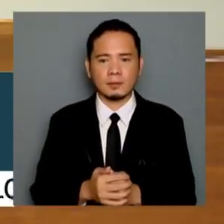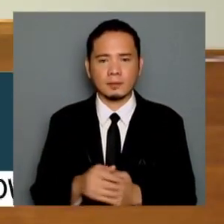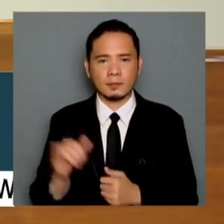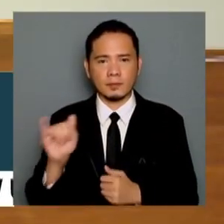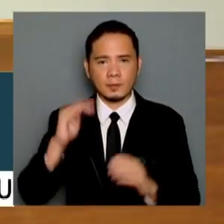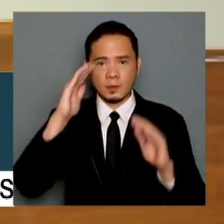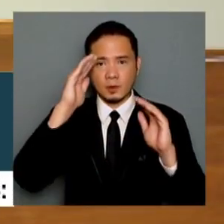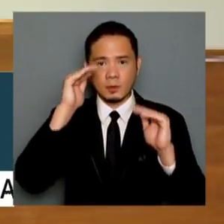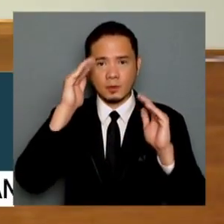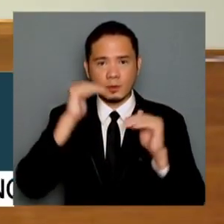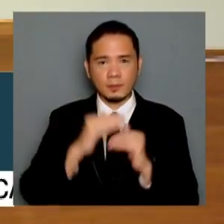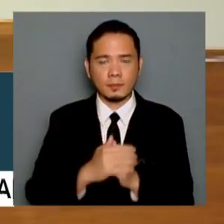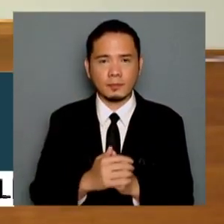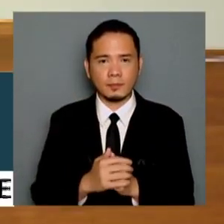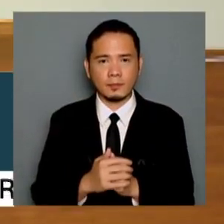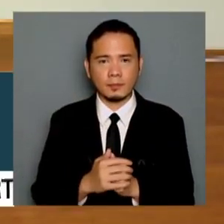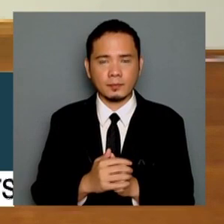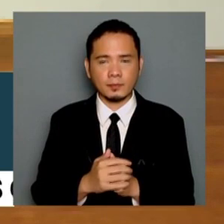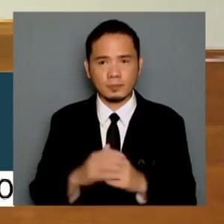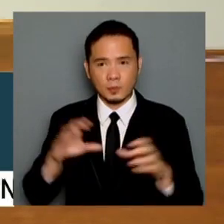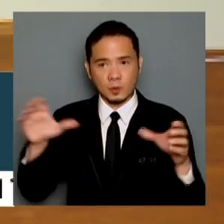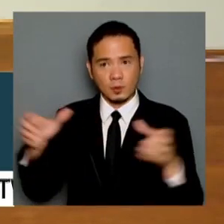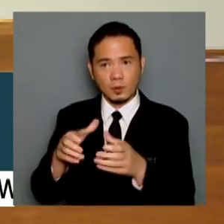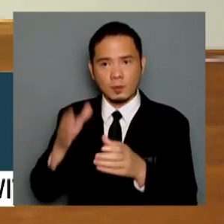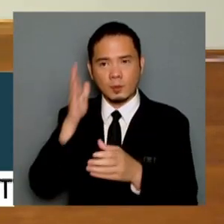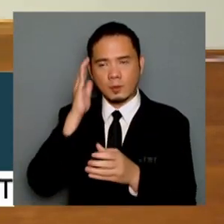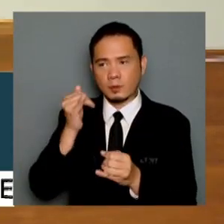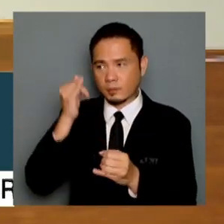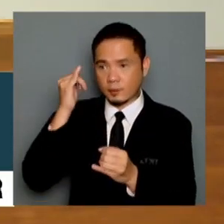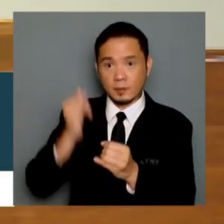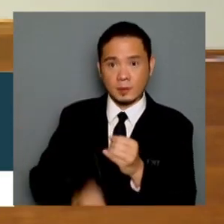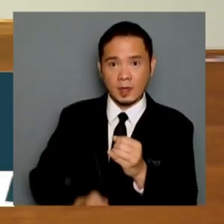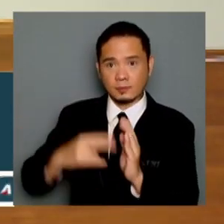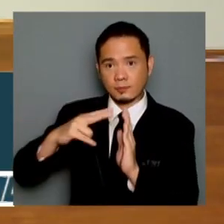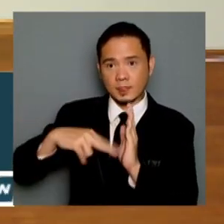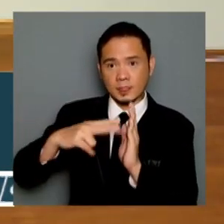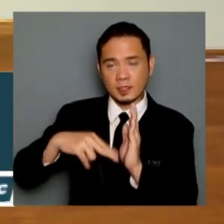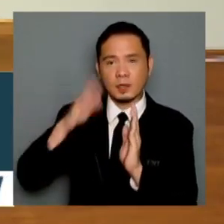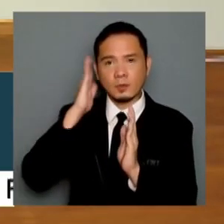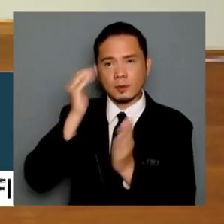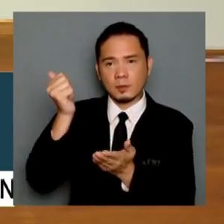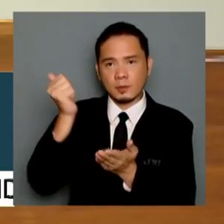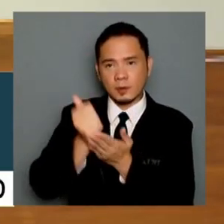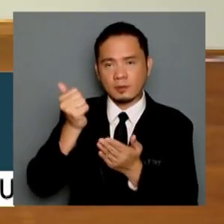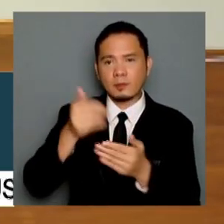least will be able to approve this on final reading before it goes on its Christmas